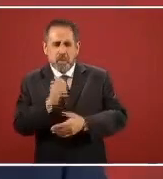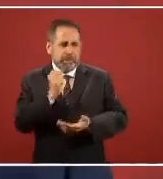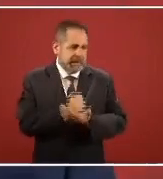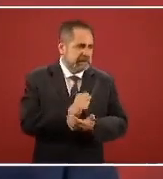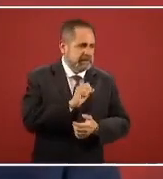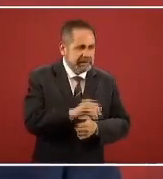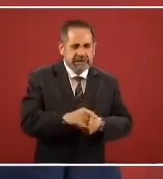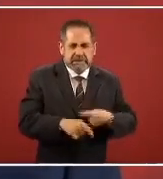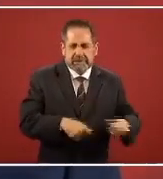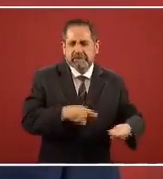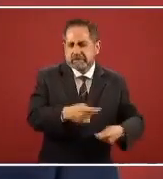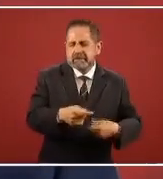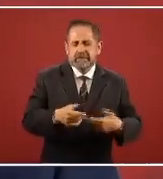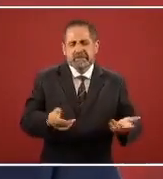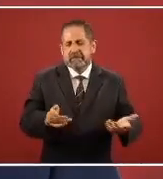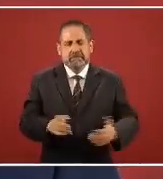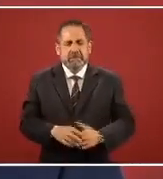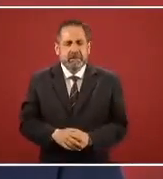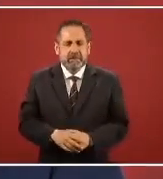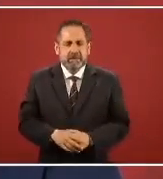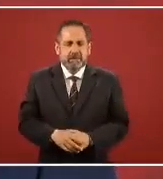laws.